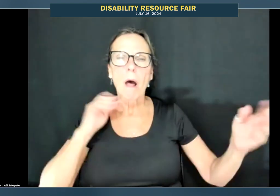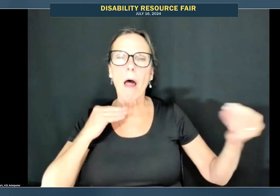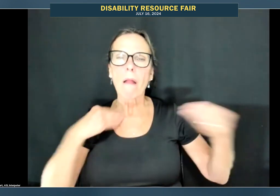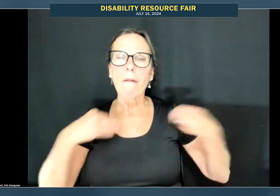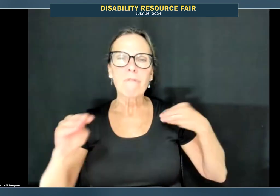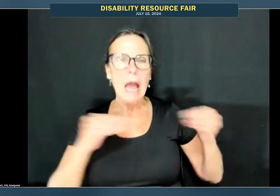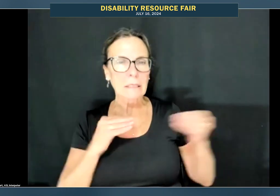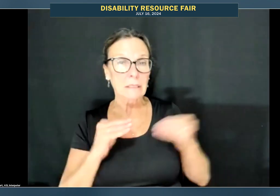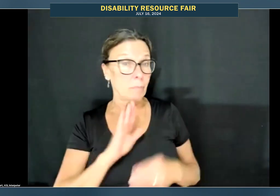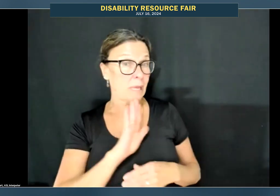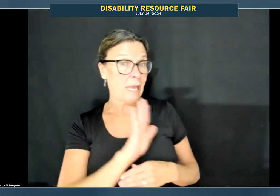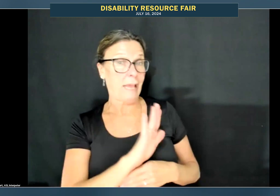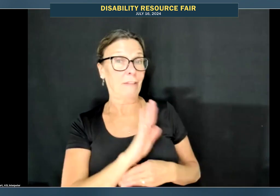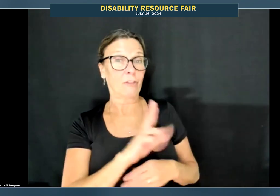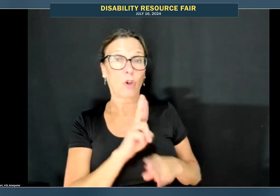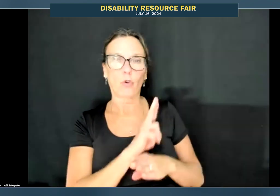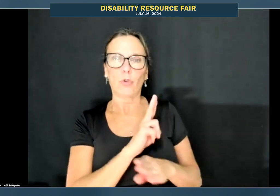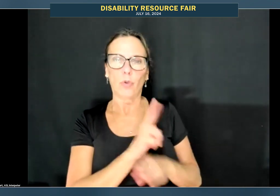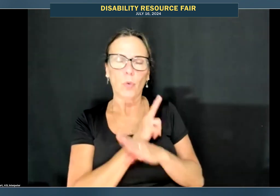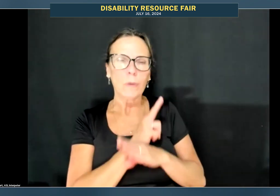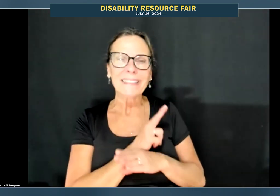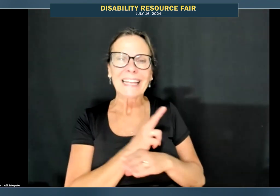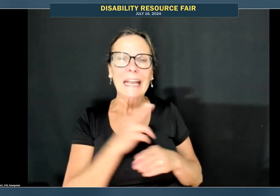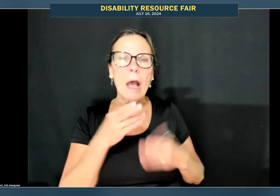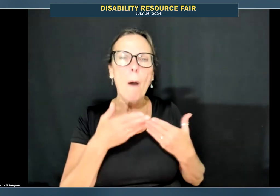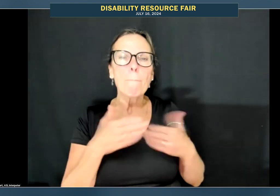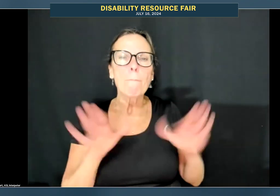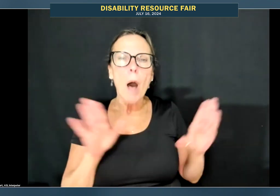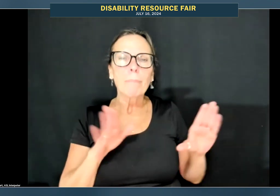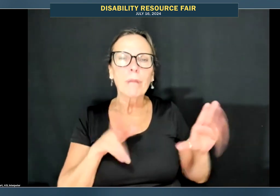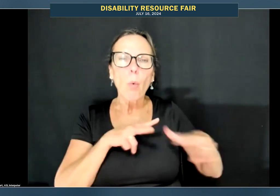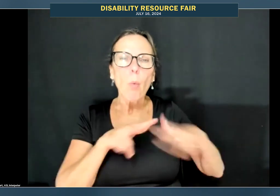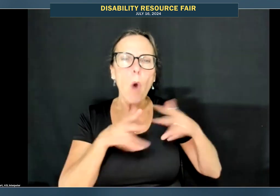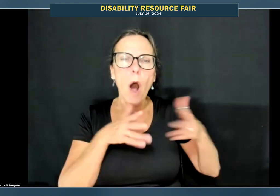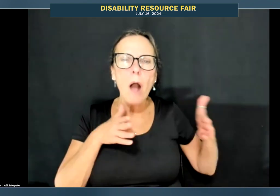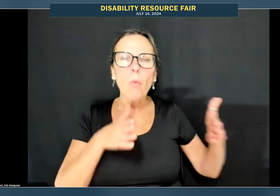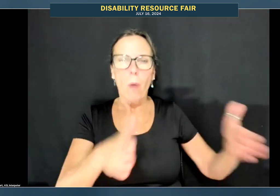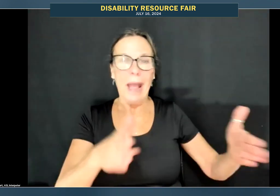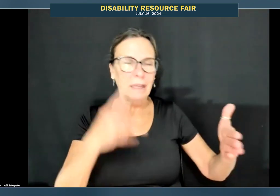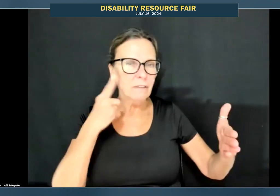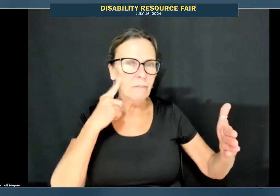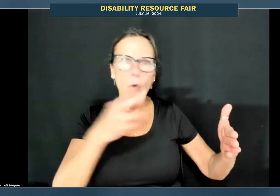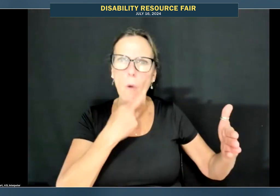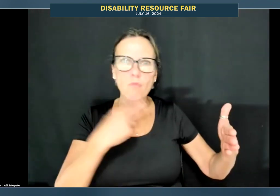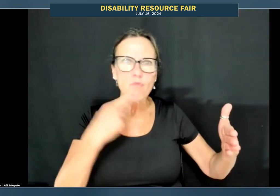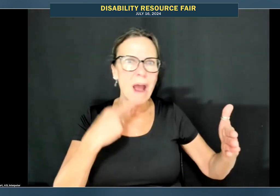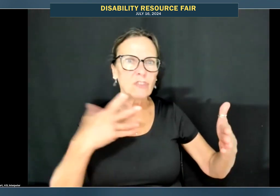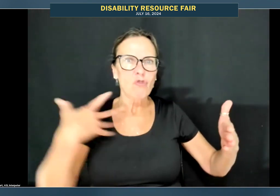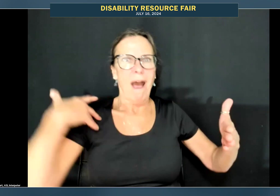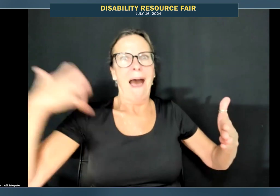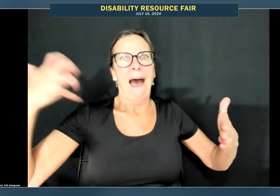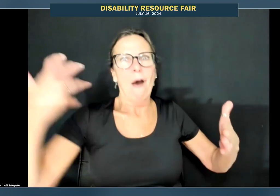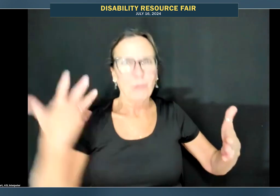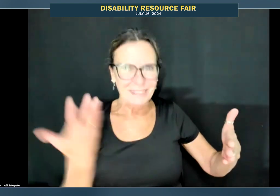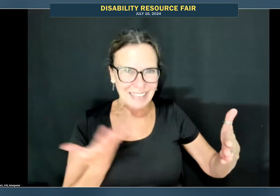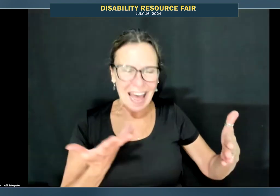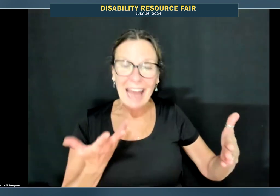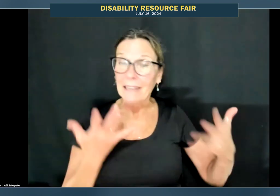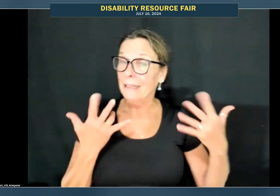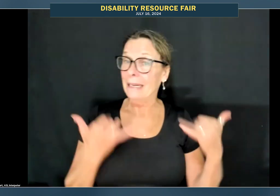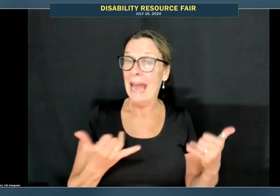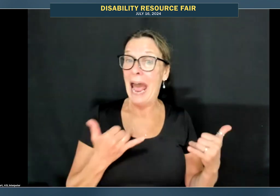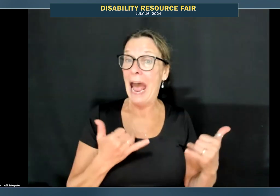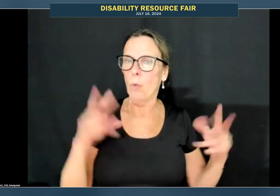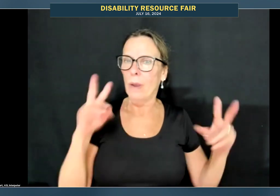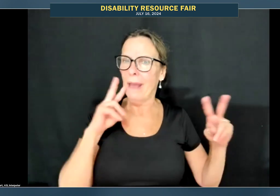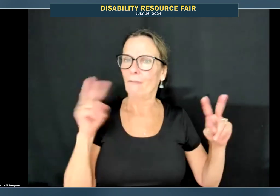in their using public walkways for for restaurant facilities. That now has to be looked